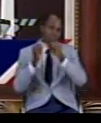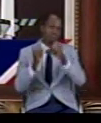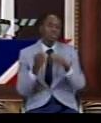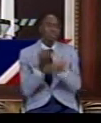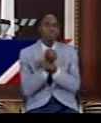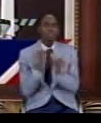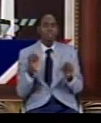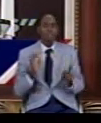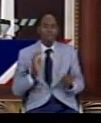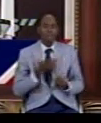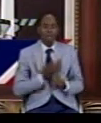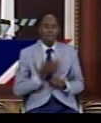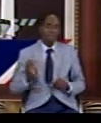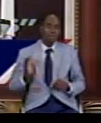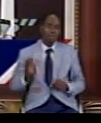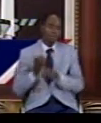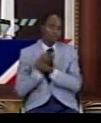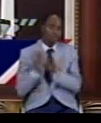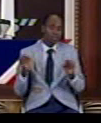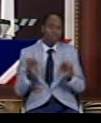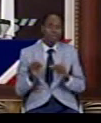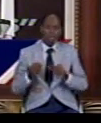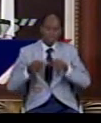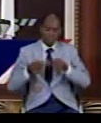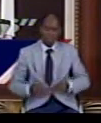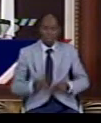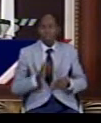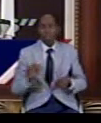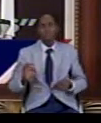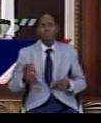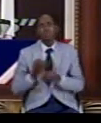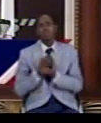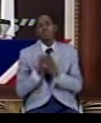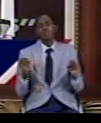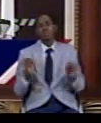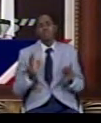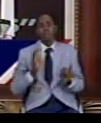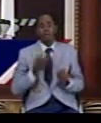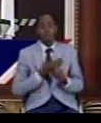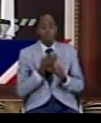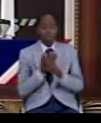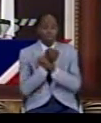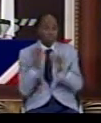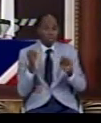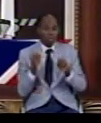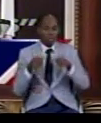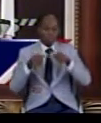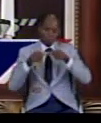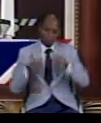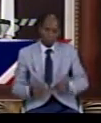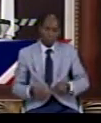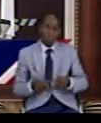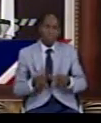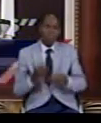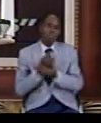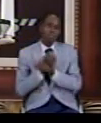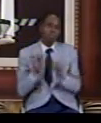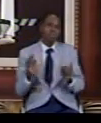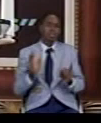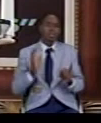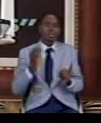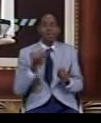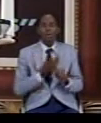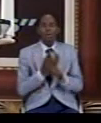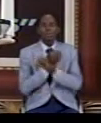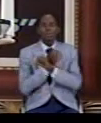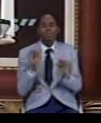Our salvation, an abiding salvation. Our salvation, a permanent salvation. Our salvation is